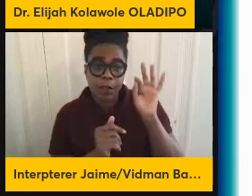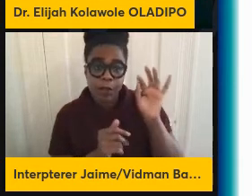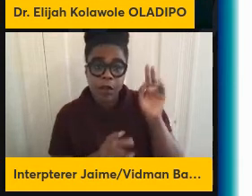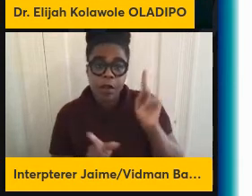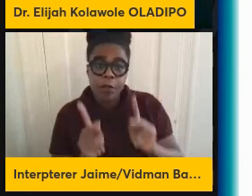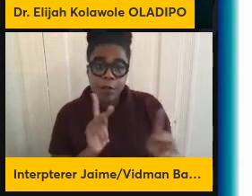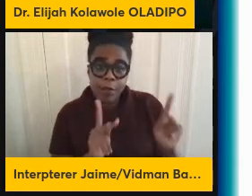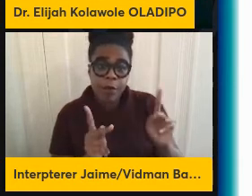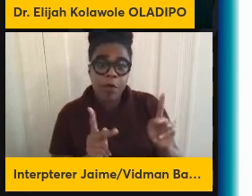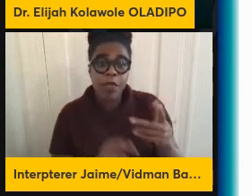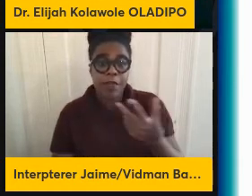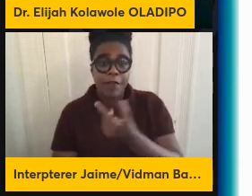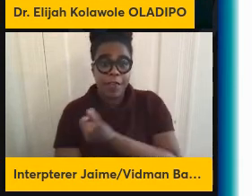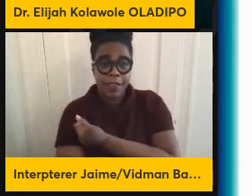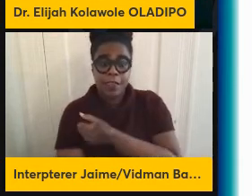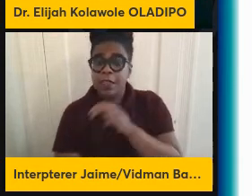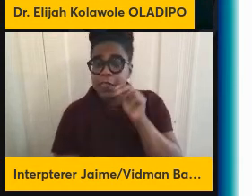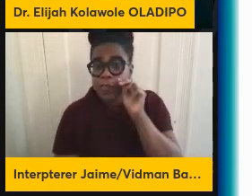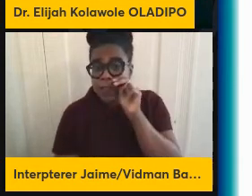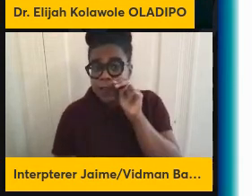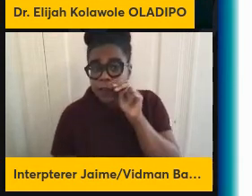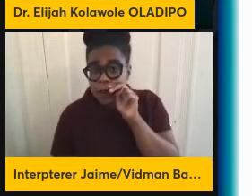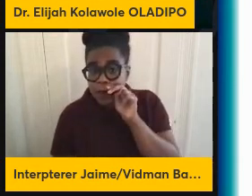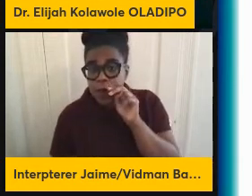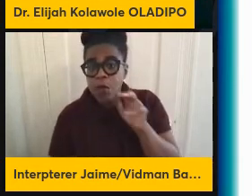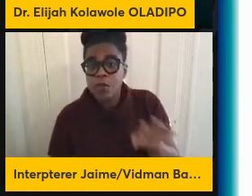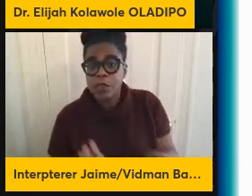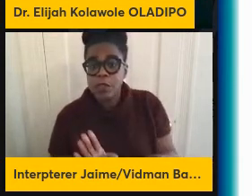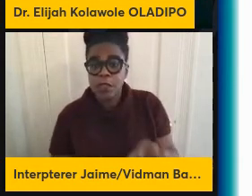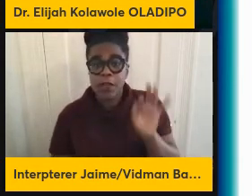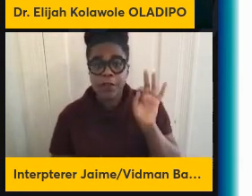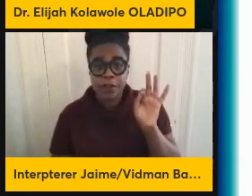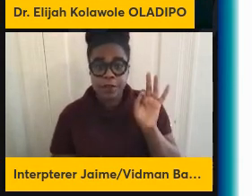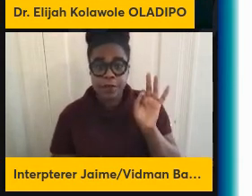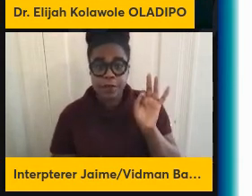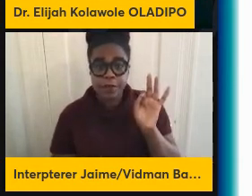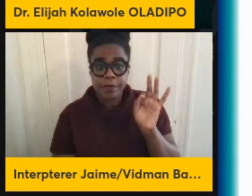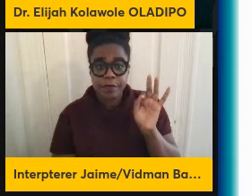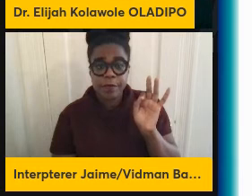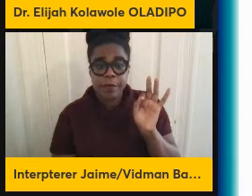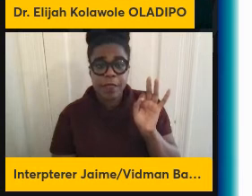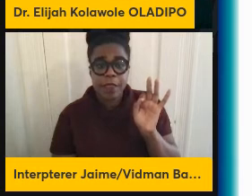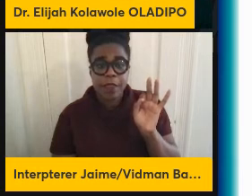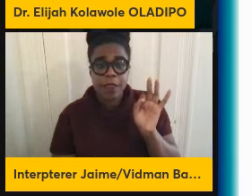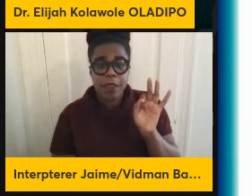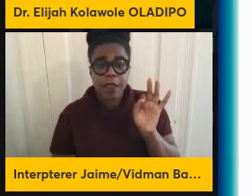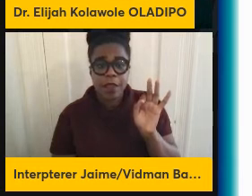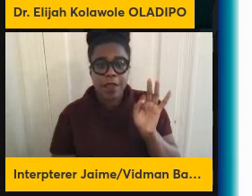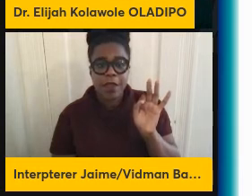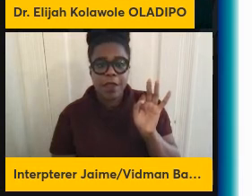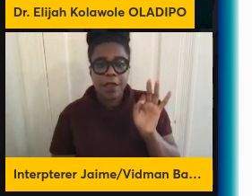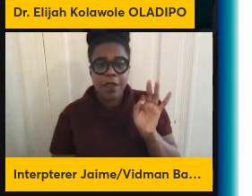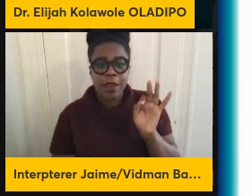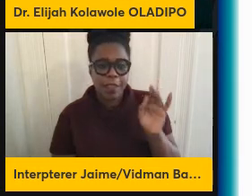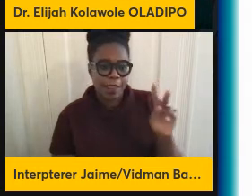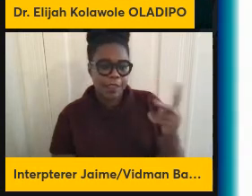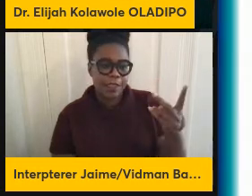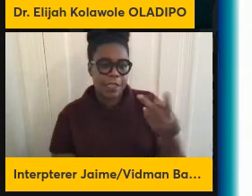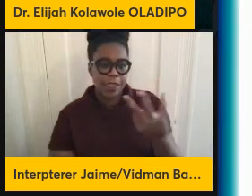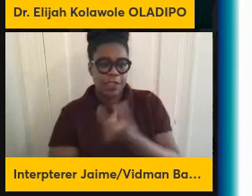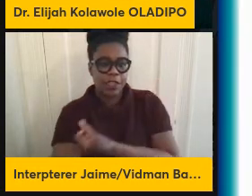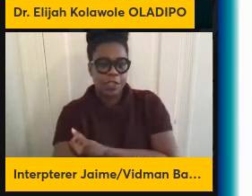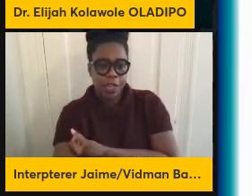been vaccinated in Nigeria too, we discovered that even most people eat more when they got their second shot, and we